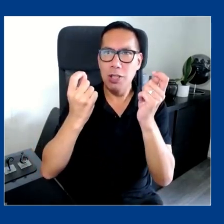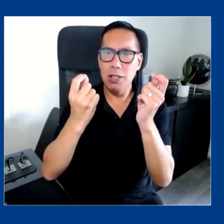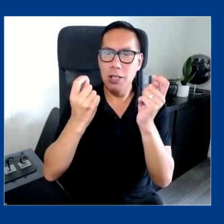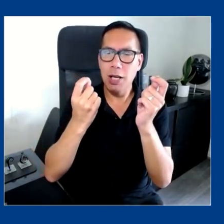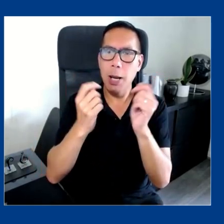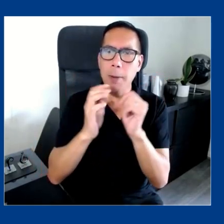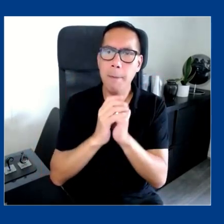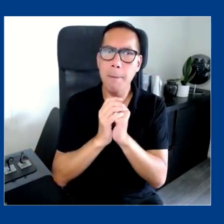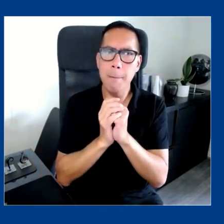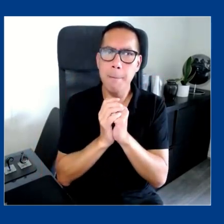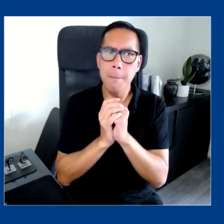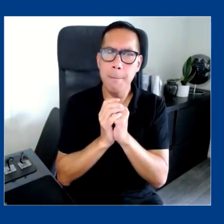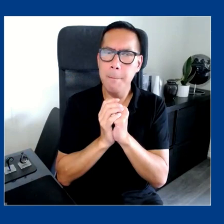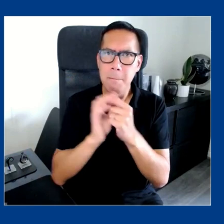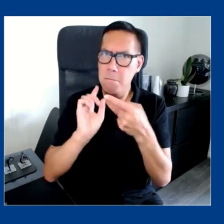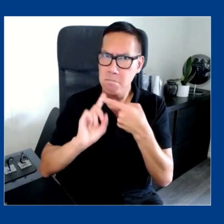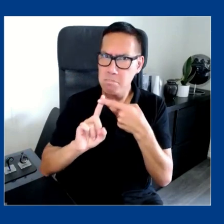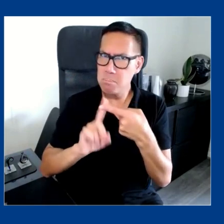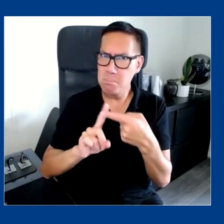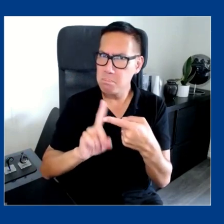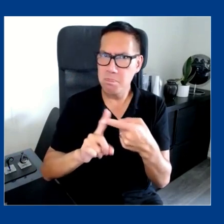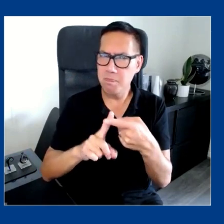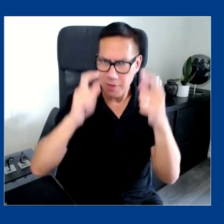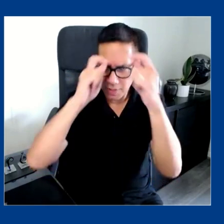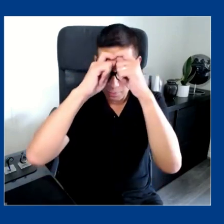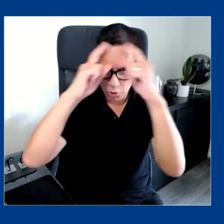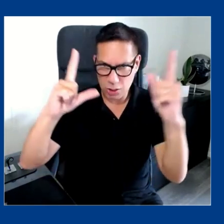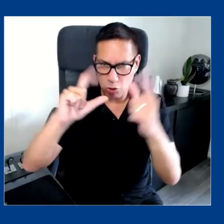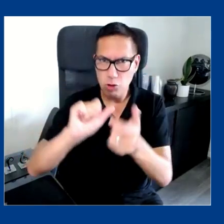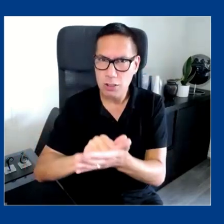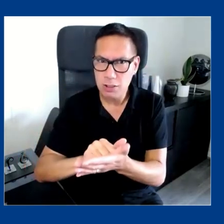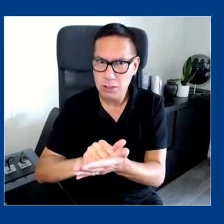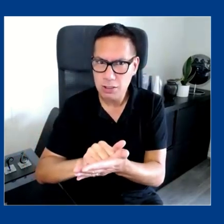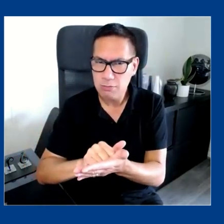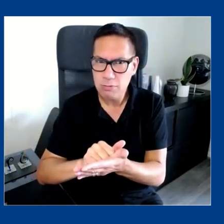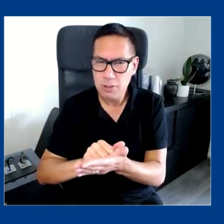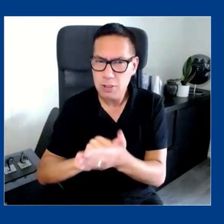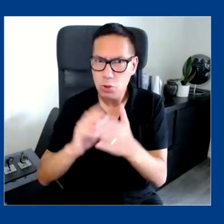has not been continued in Timor-Leste. Is that right?